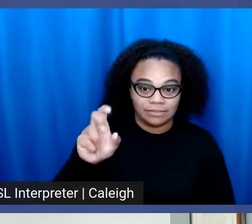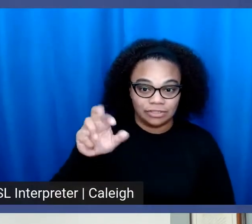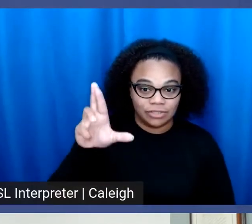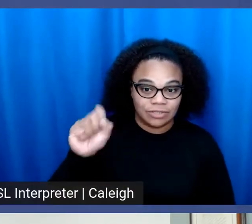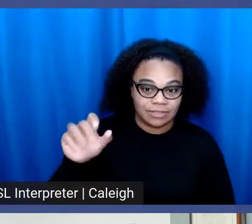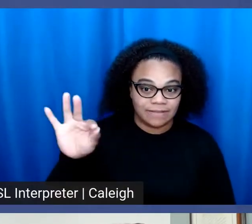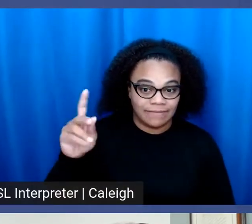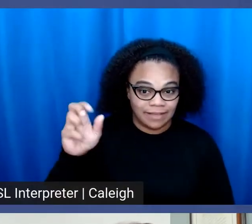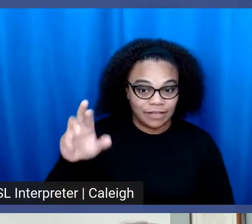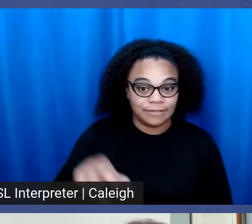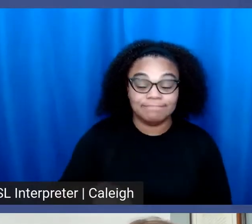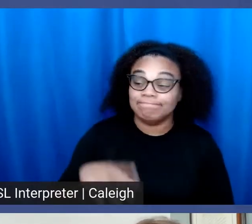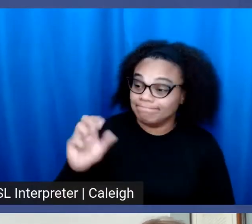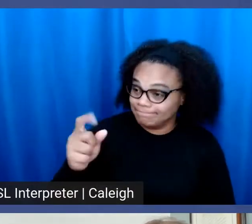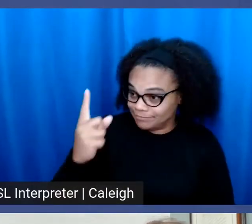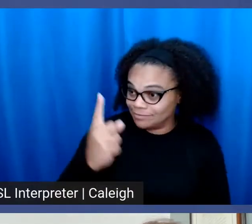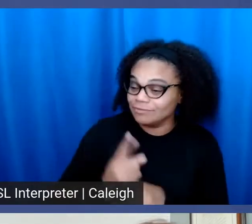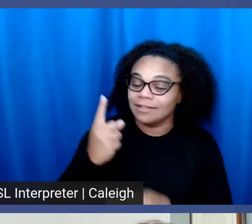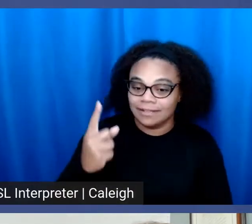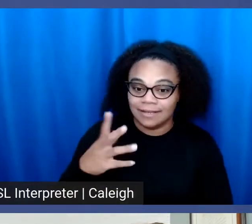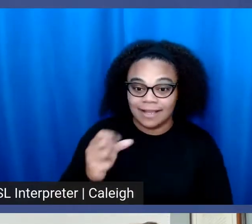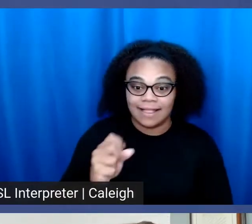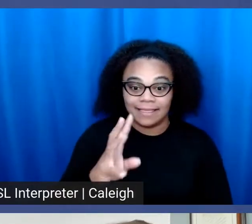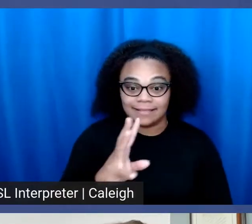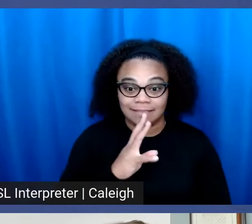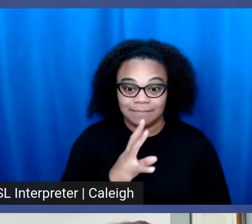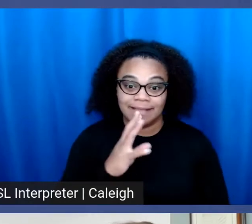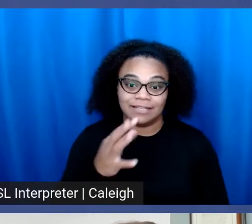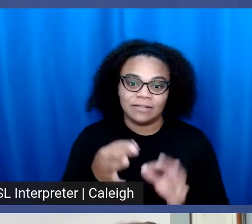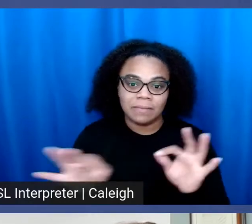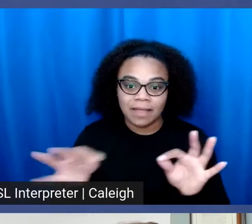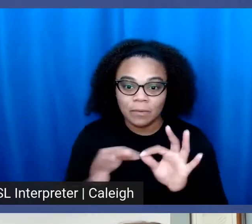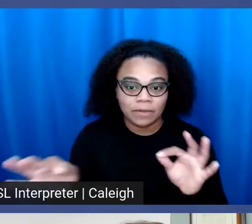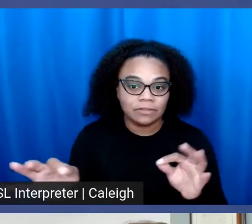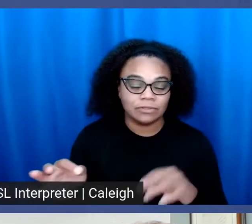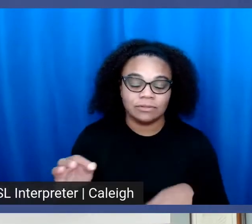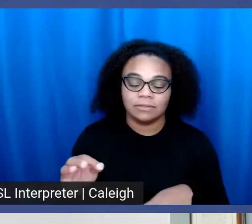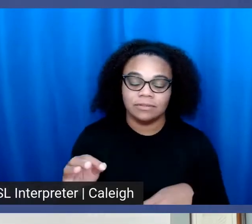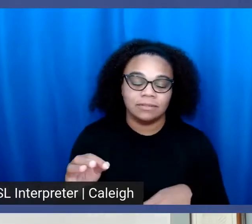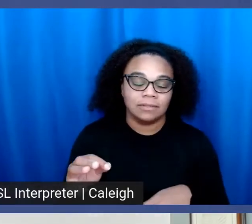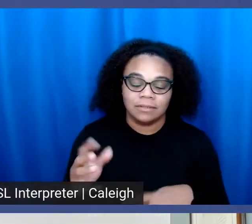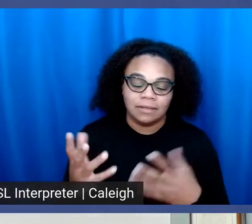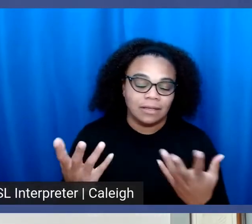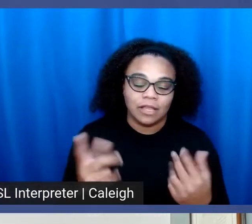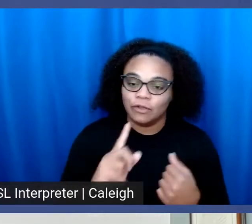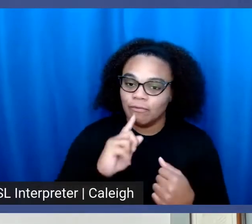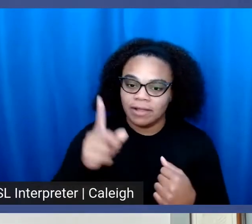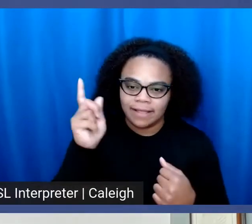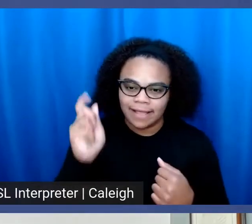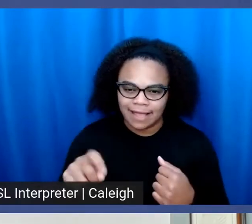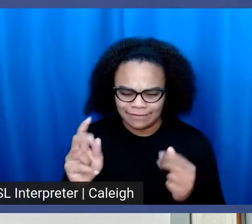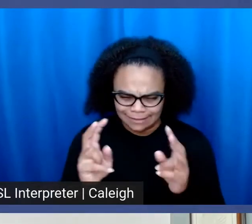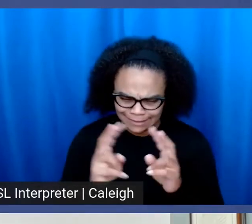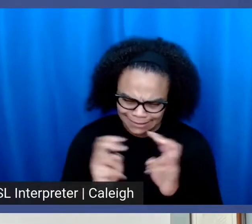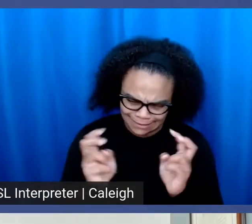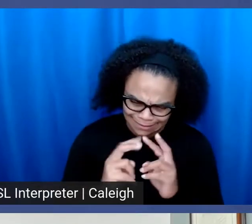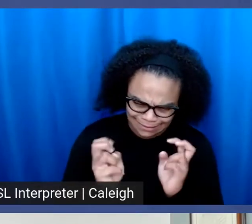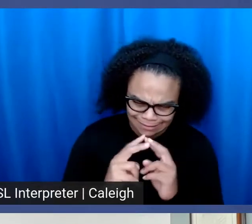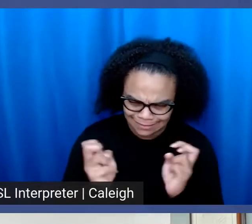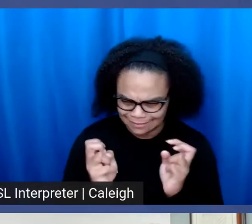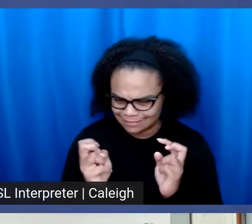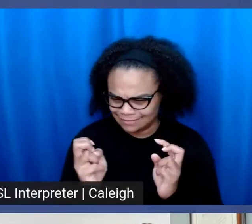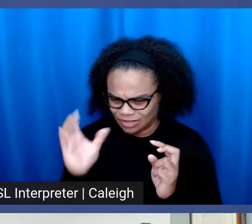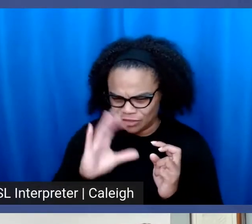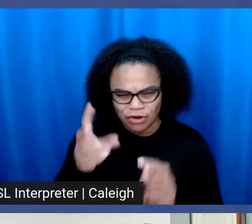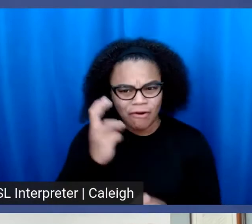Yeah, that's right. And sometimes even speech that I think you got to look really hard to find any kind of offense in. My wife and I, we've got